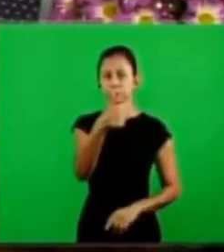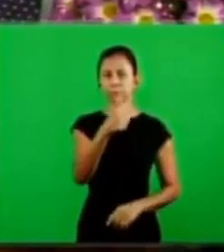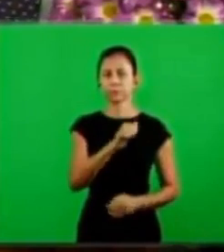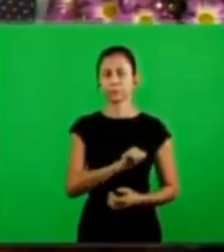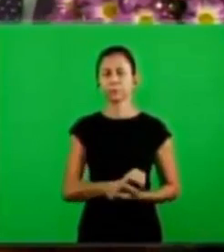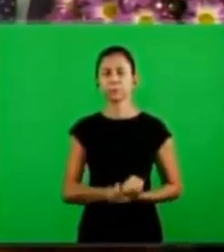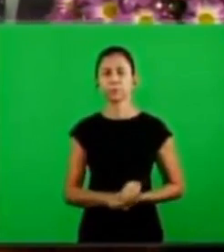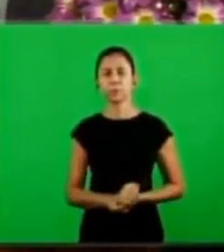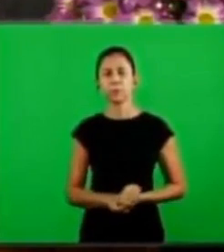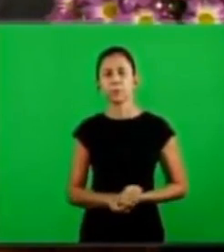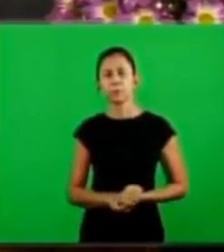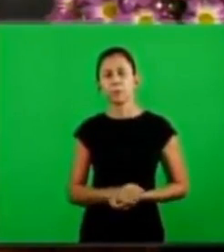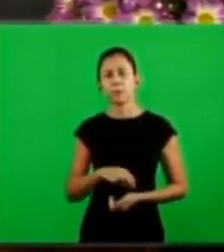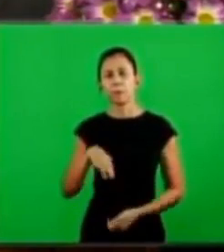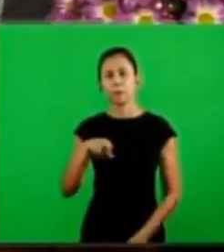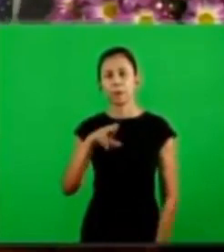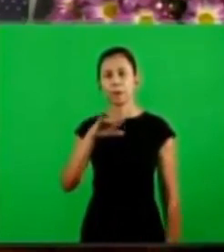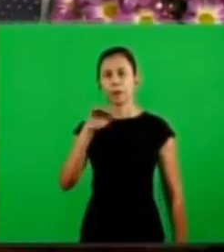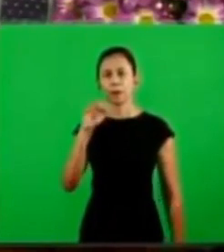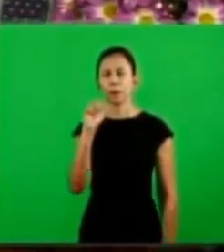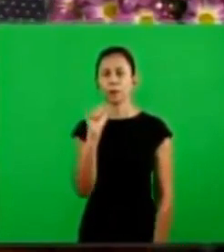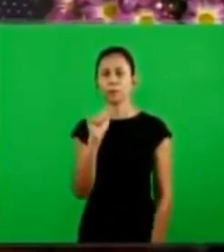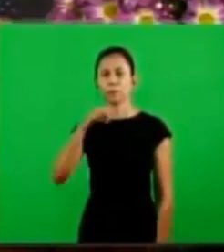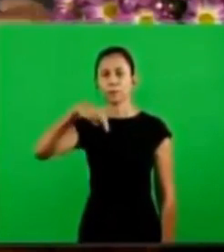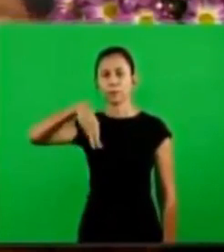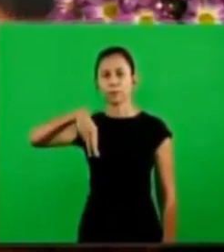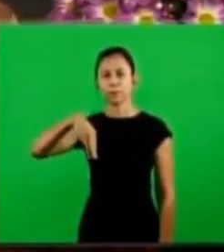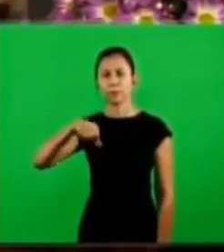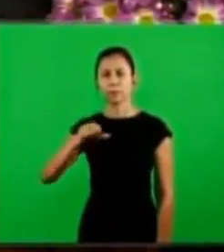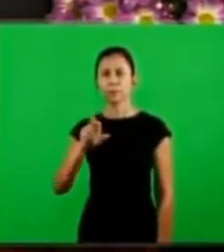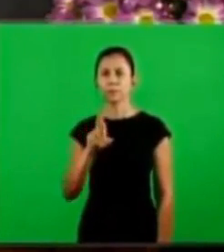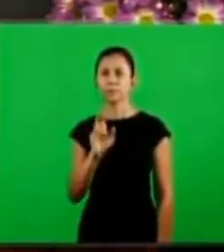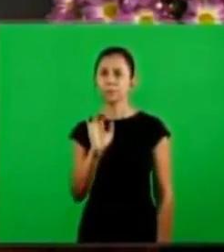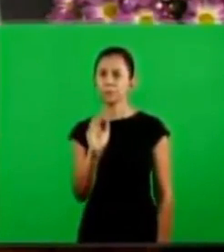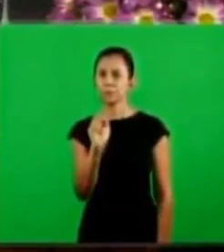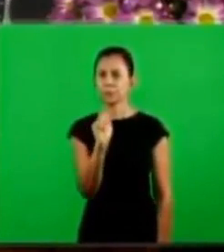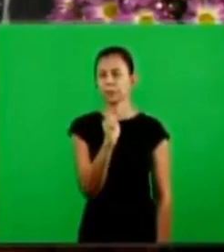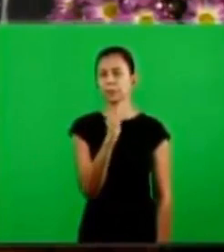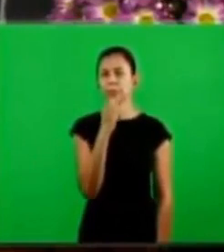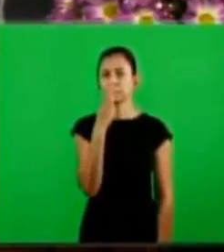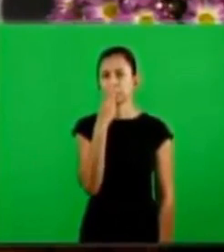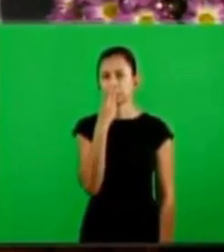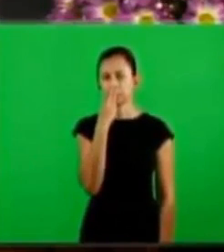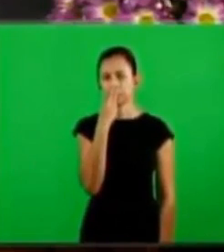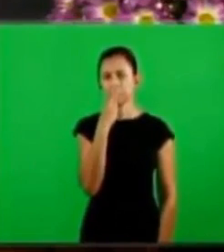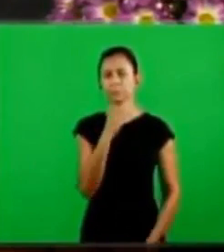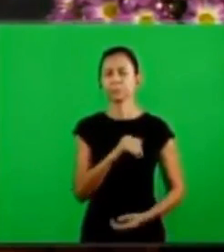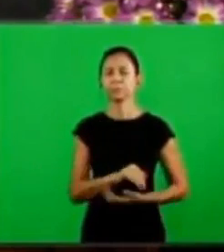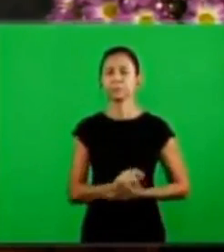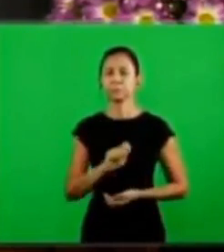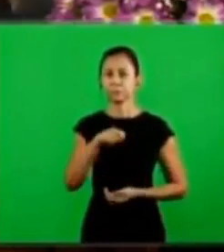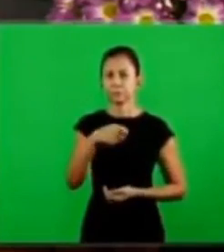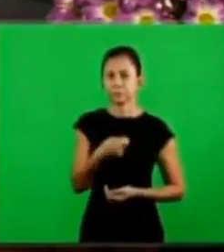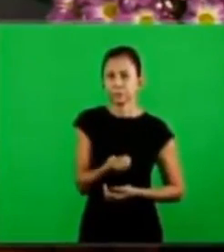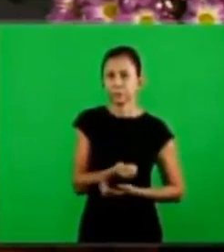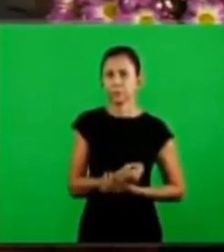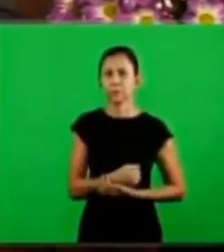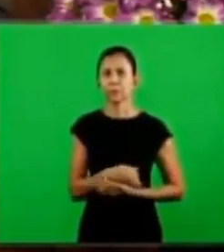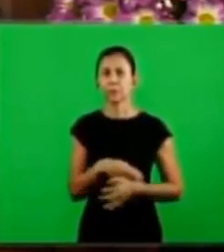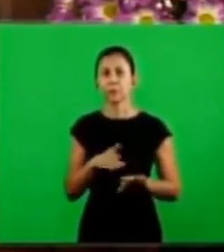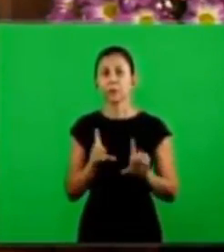deeper and we need to make it clear. For example,